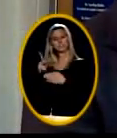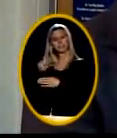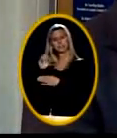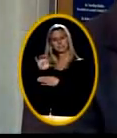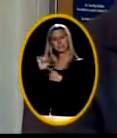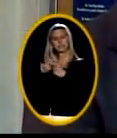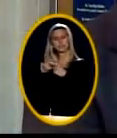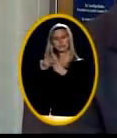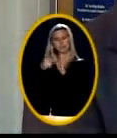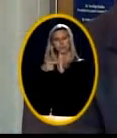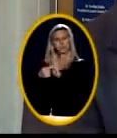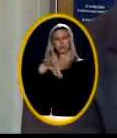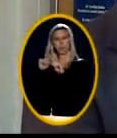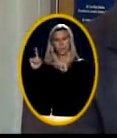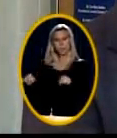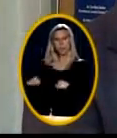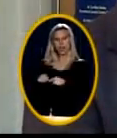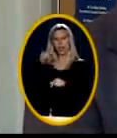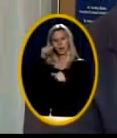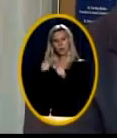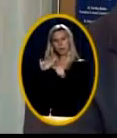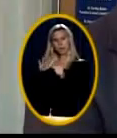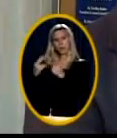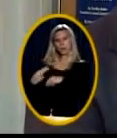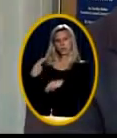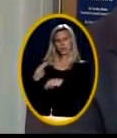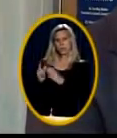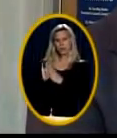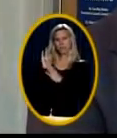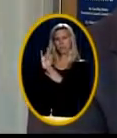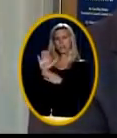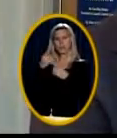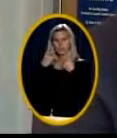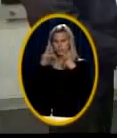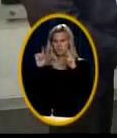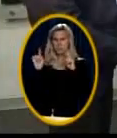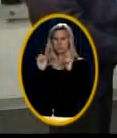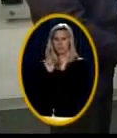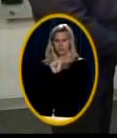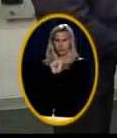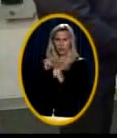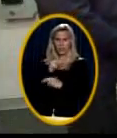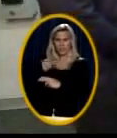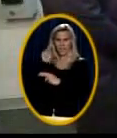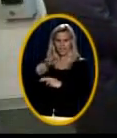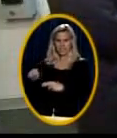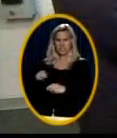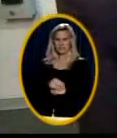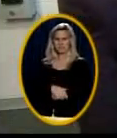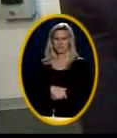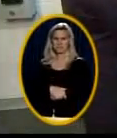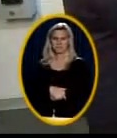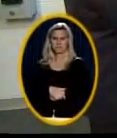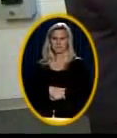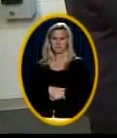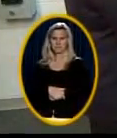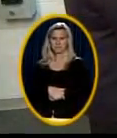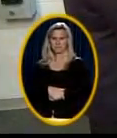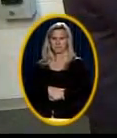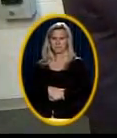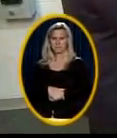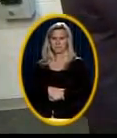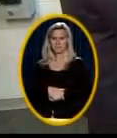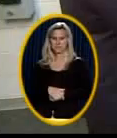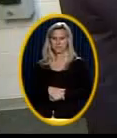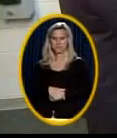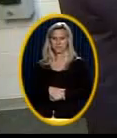to unveil a plaque commemorating your historic flight and your successes with NASA. Norm, Bob, if you'll unveil it, I'll read